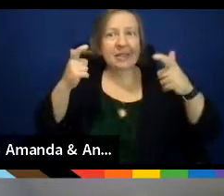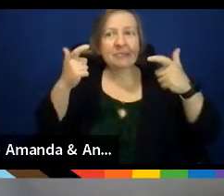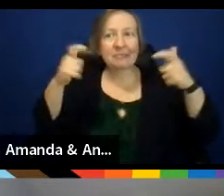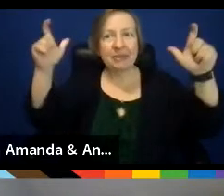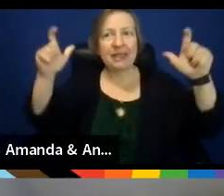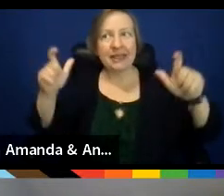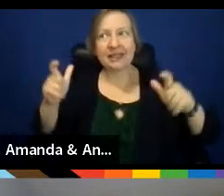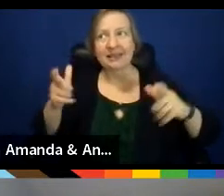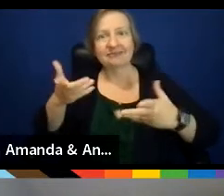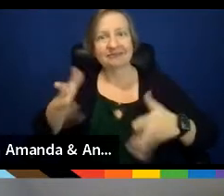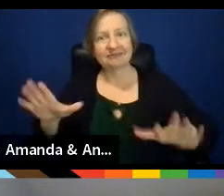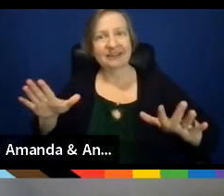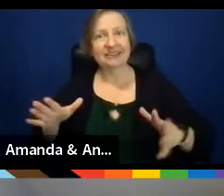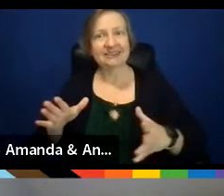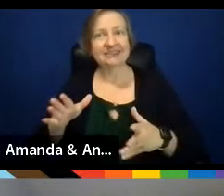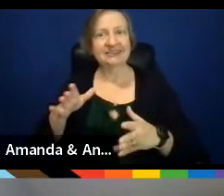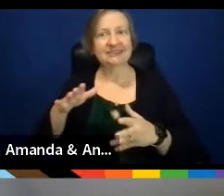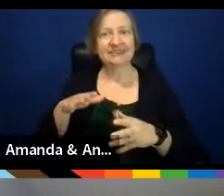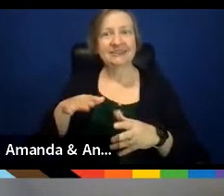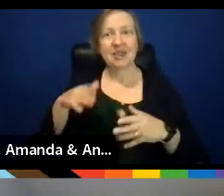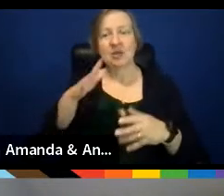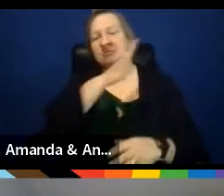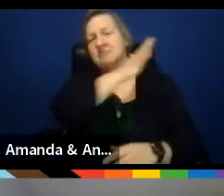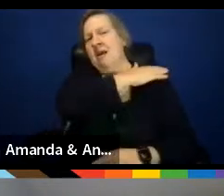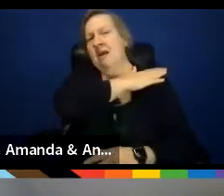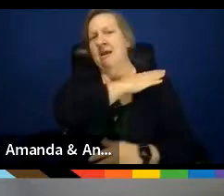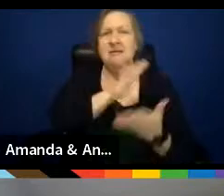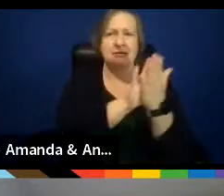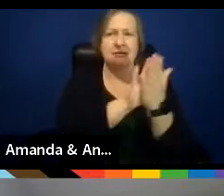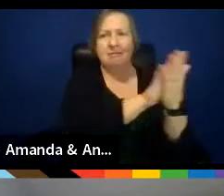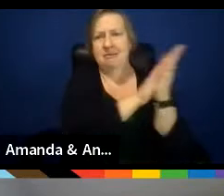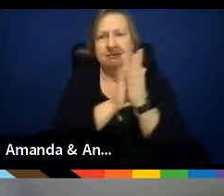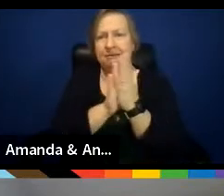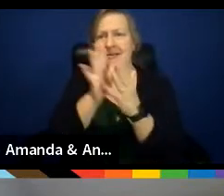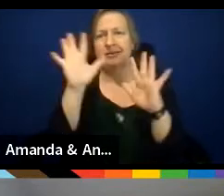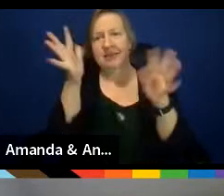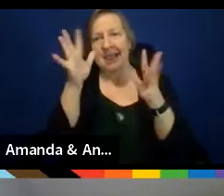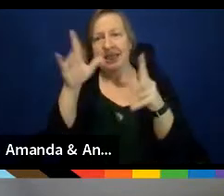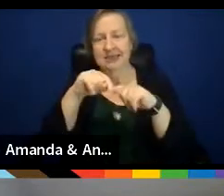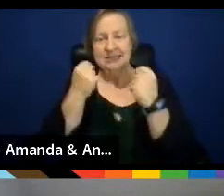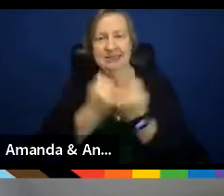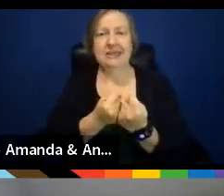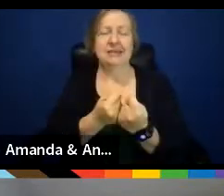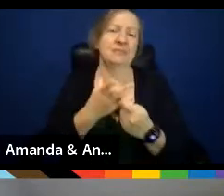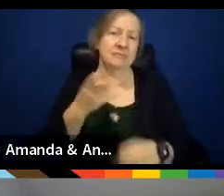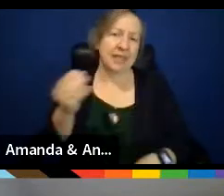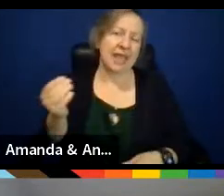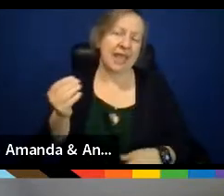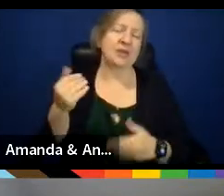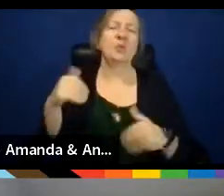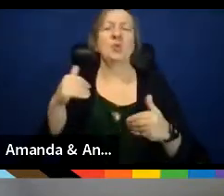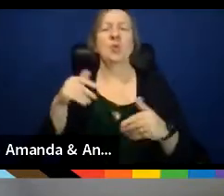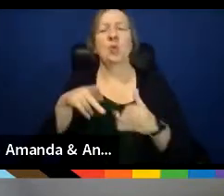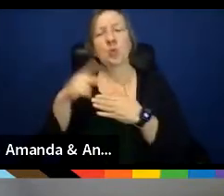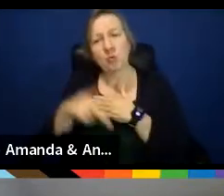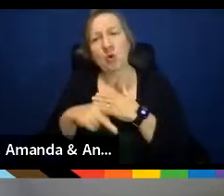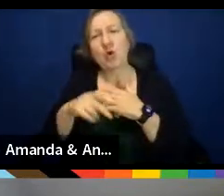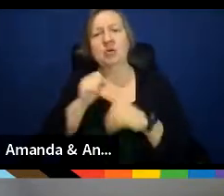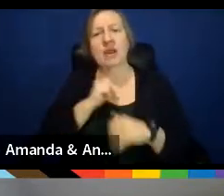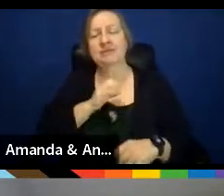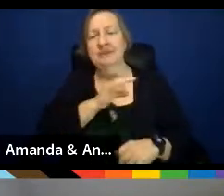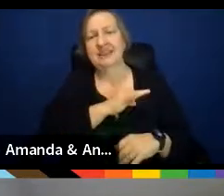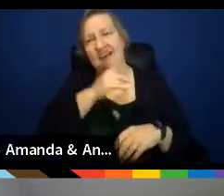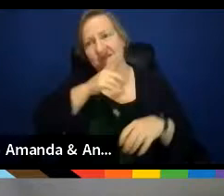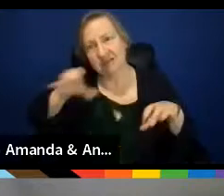need to give ourselves a round of applause. So yay, team. And let's just say the program staff who did the heavy lift, but